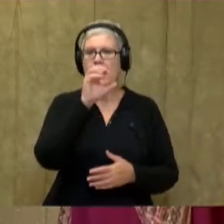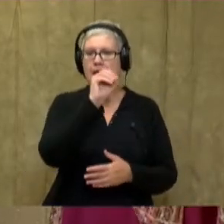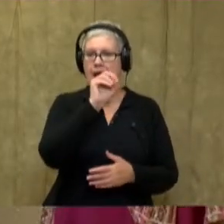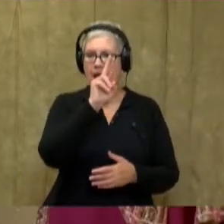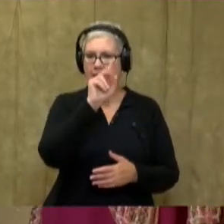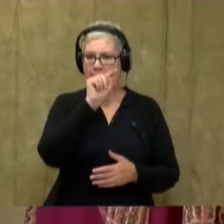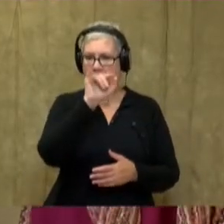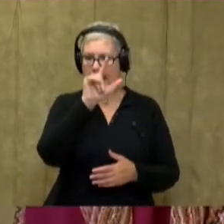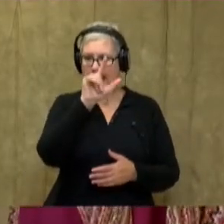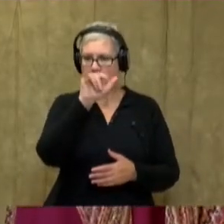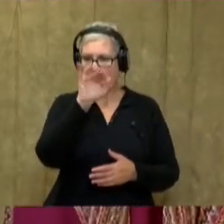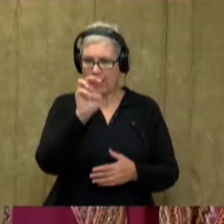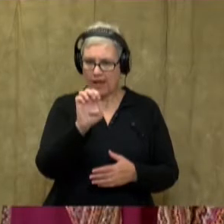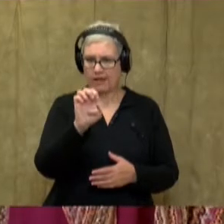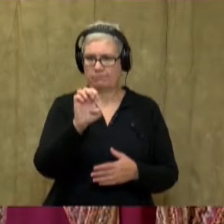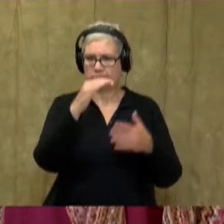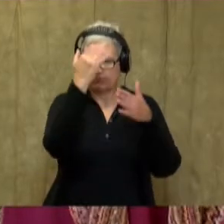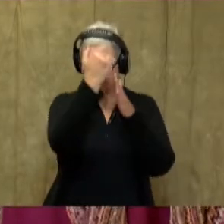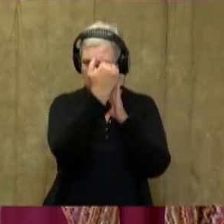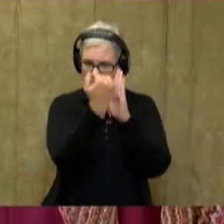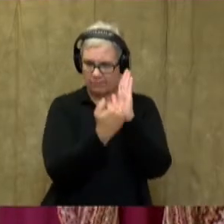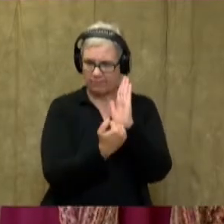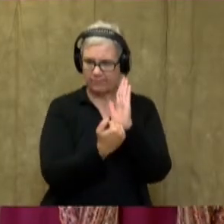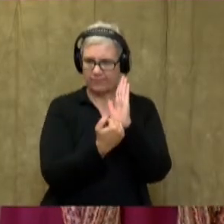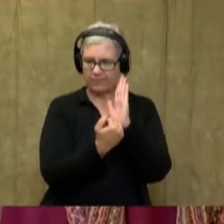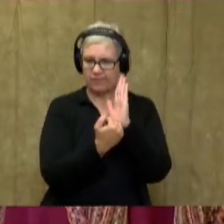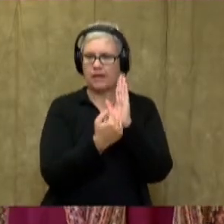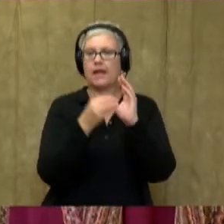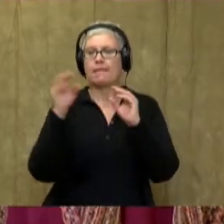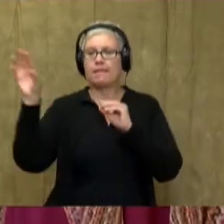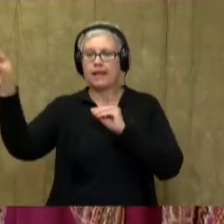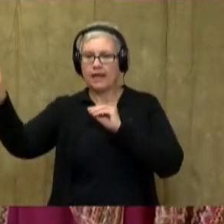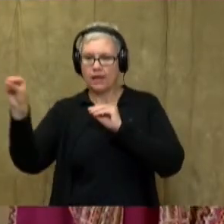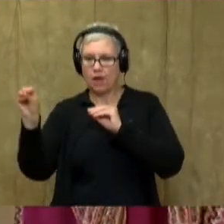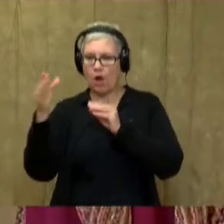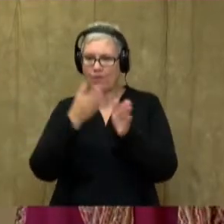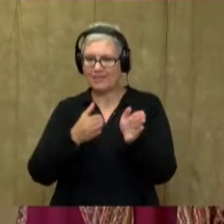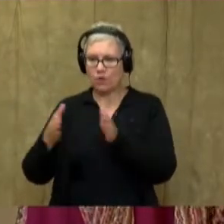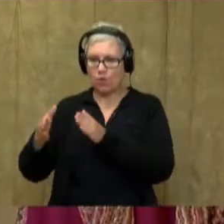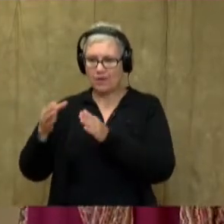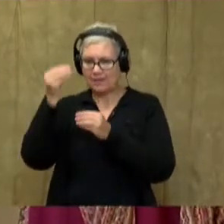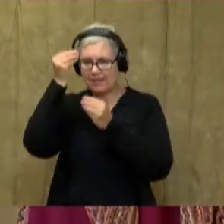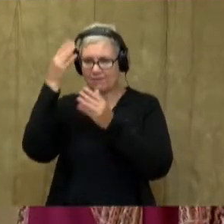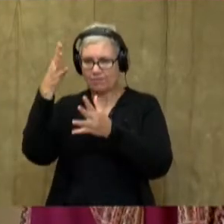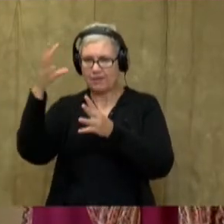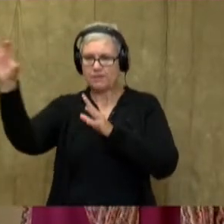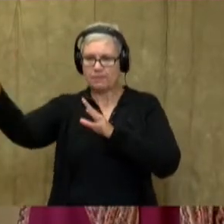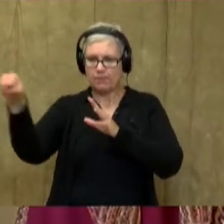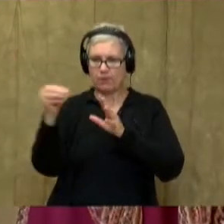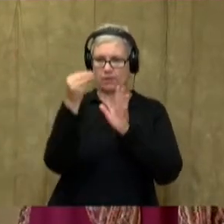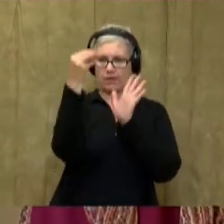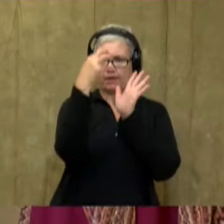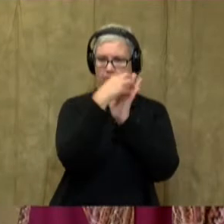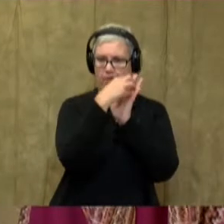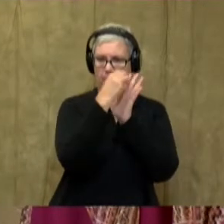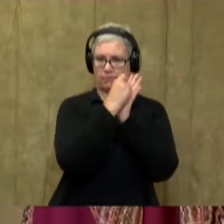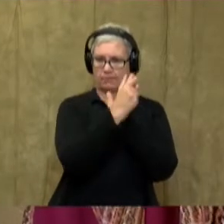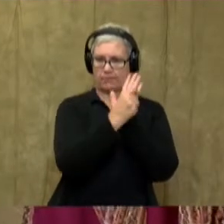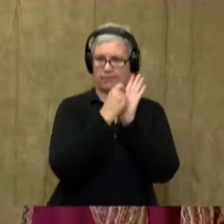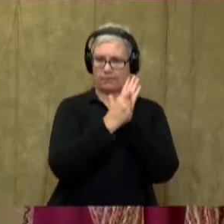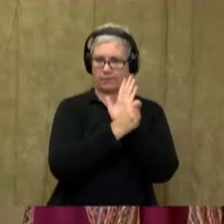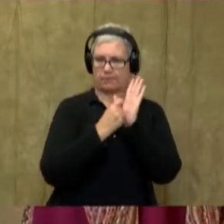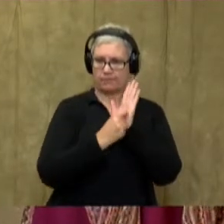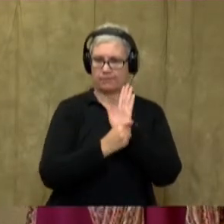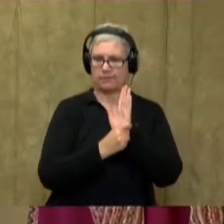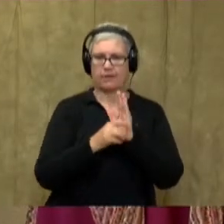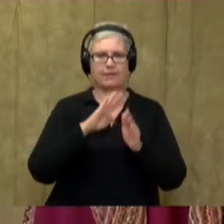go. All they're going to have to do is just put that organized information into a paragraph paper, right? That's all they're